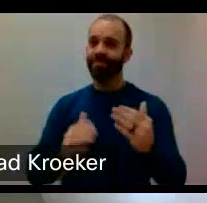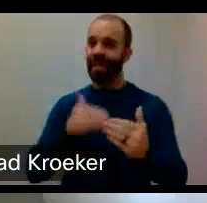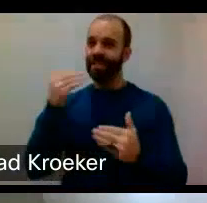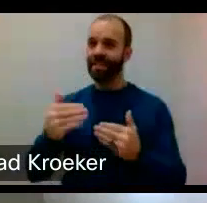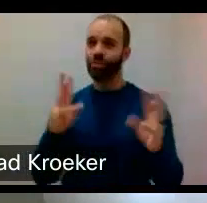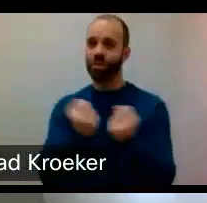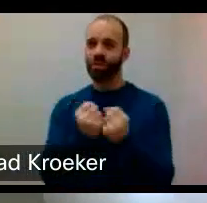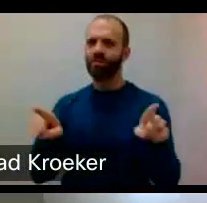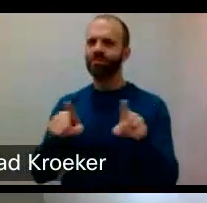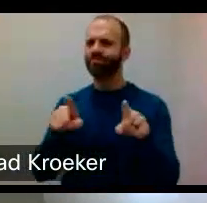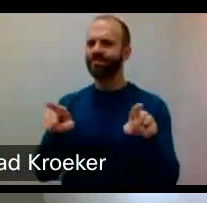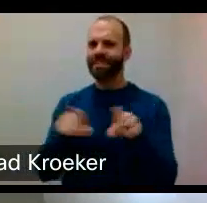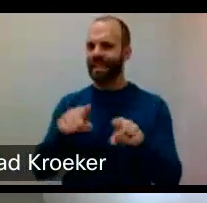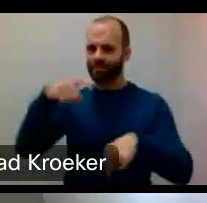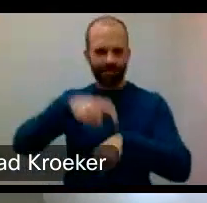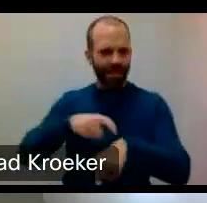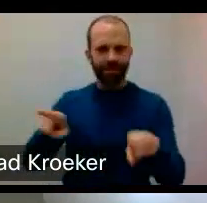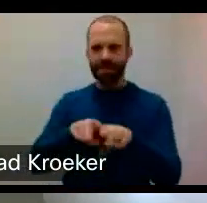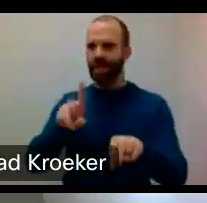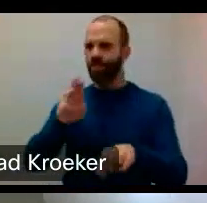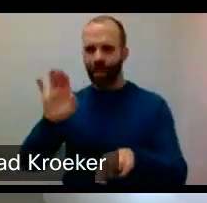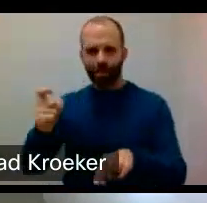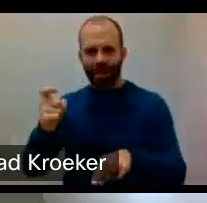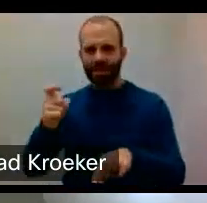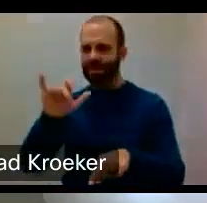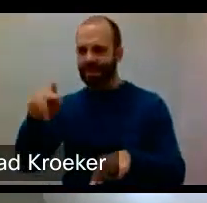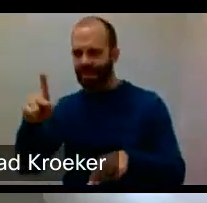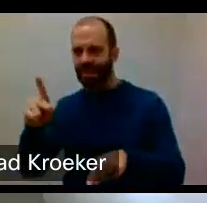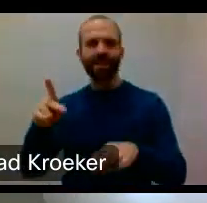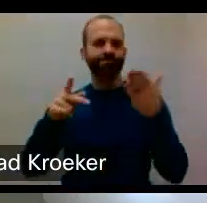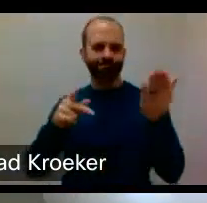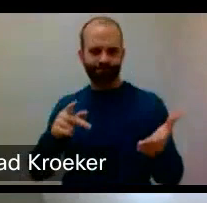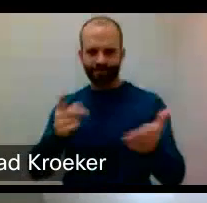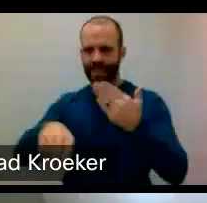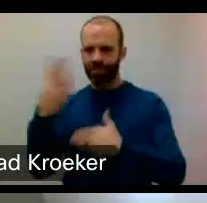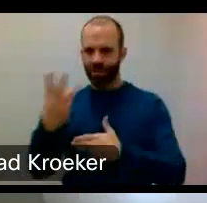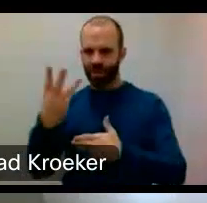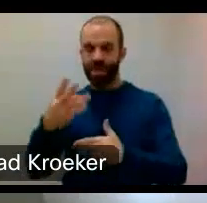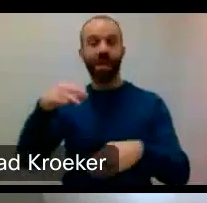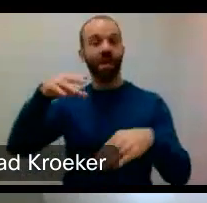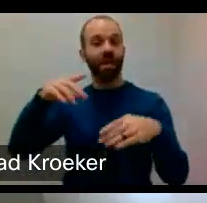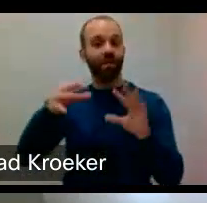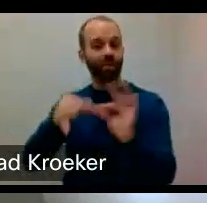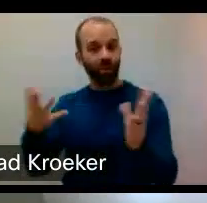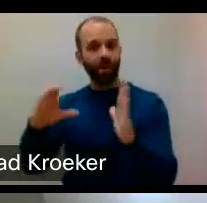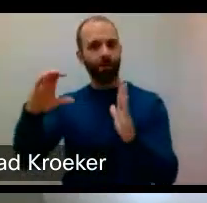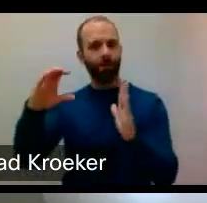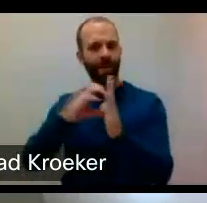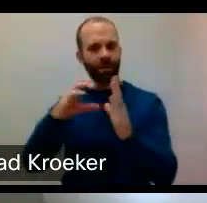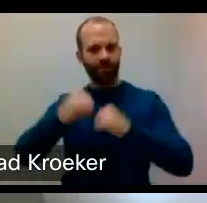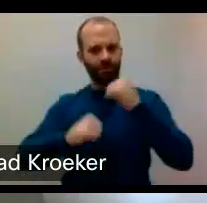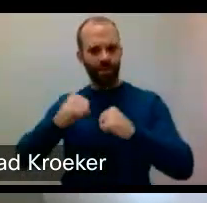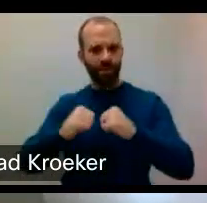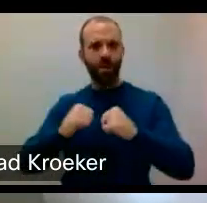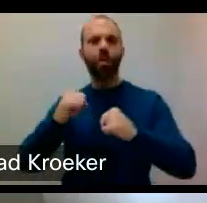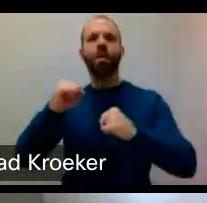week, Wednesday, same time, same WebEx link, and it is on paragraph structure. So it is the 4th out of 7. As you can see, we